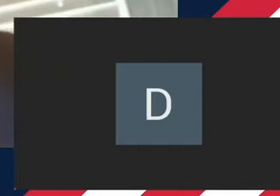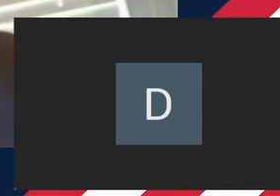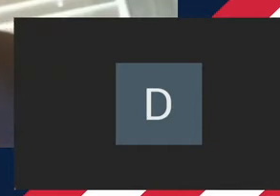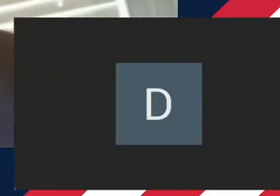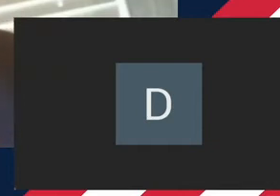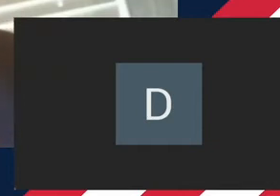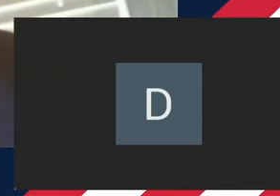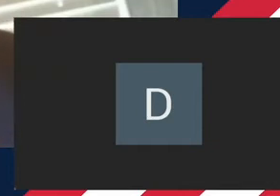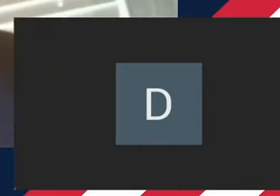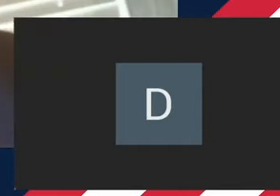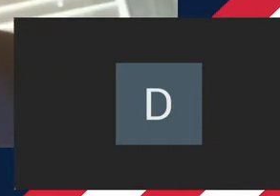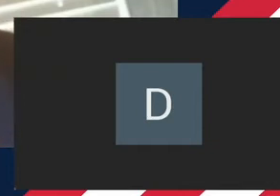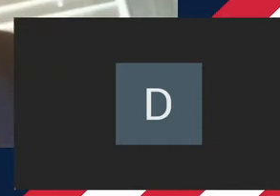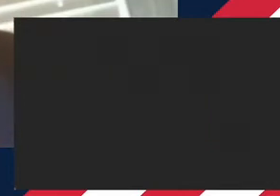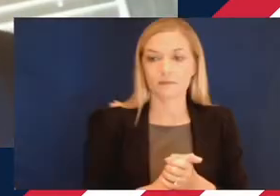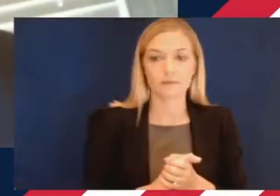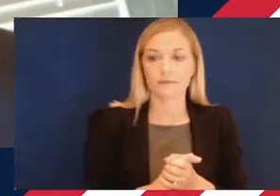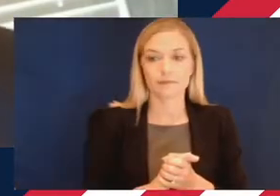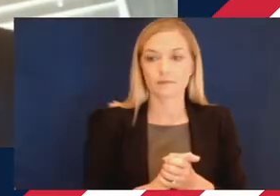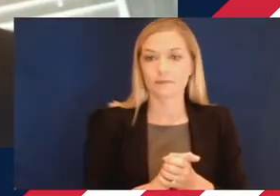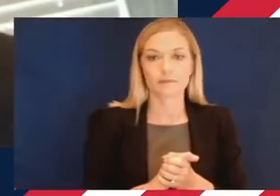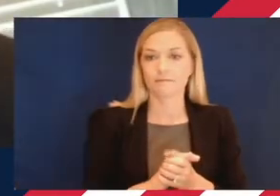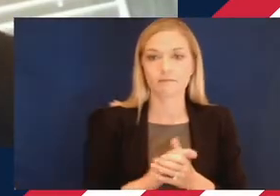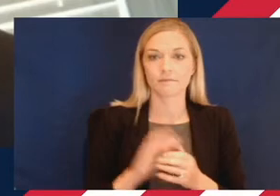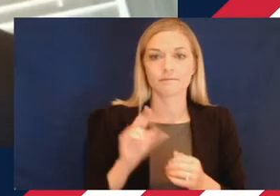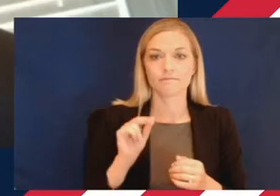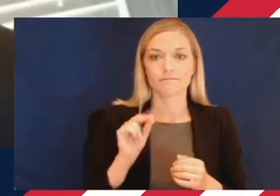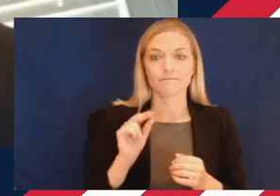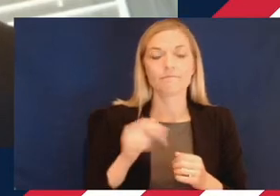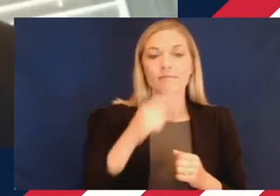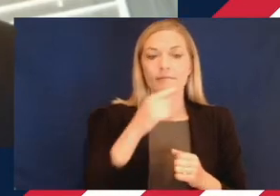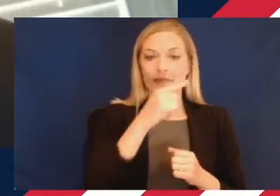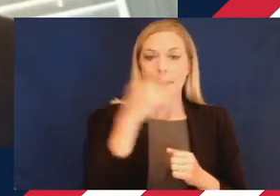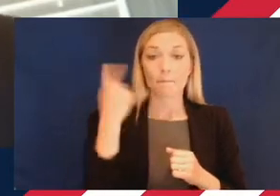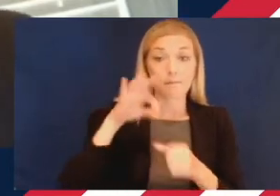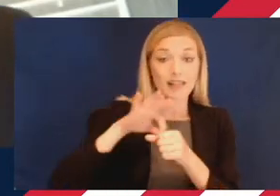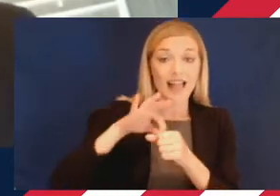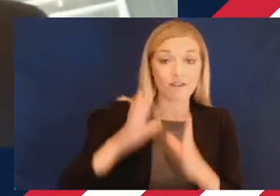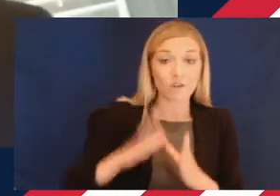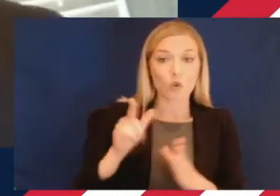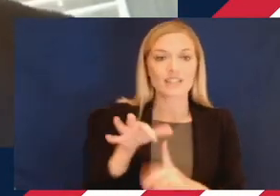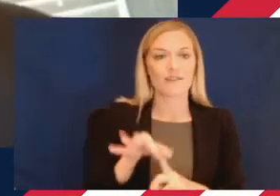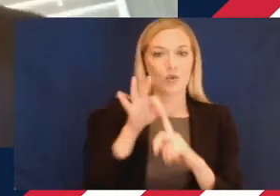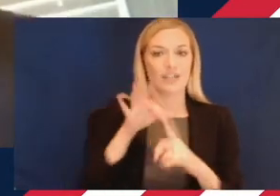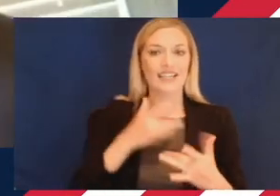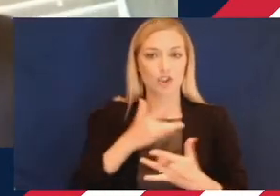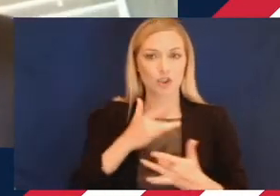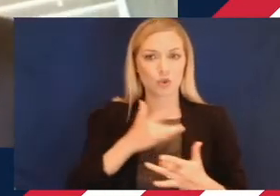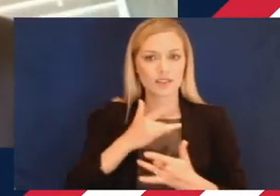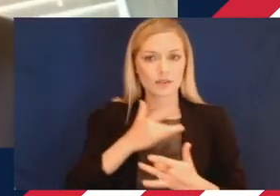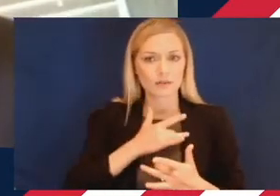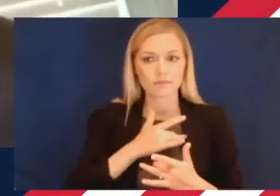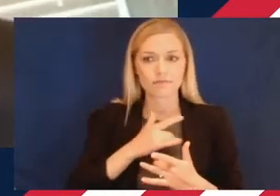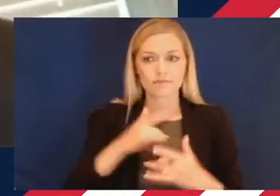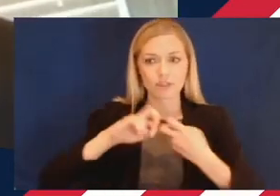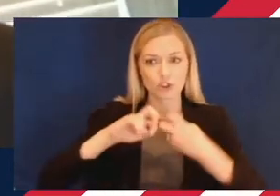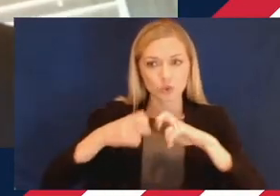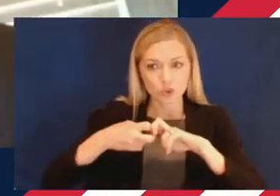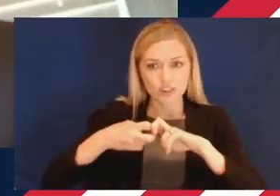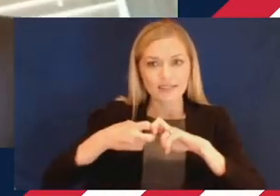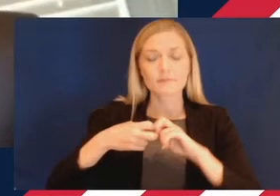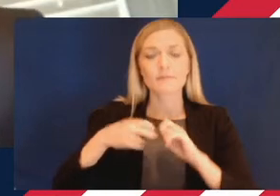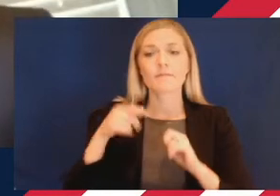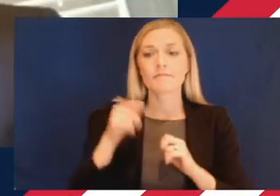voice. We're unique voters with unique hybrid issues that deal